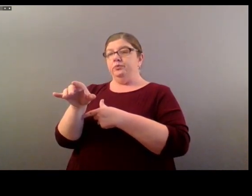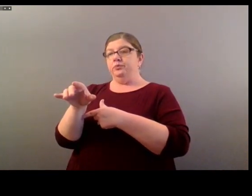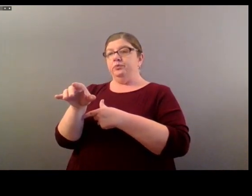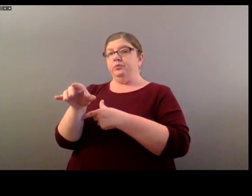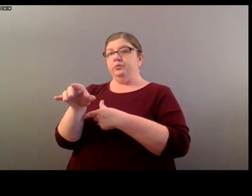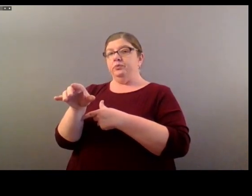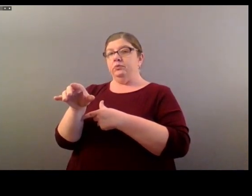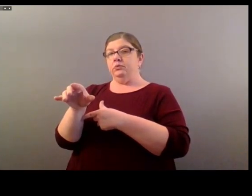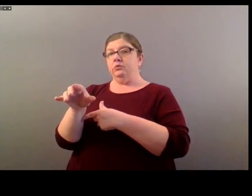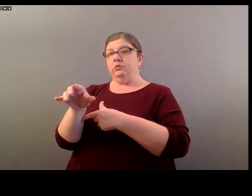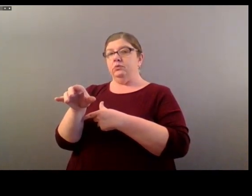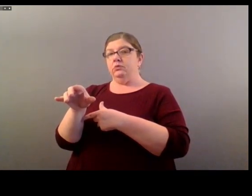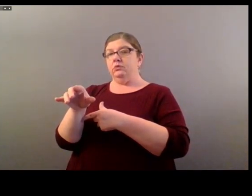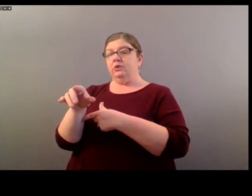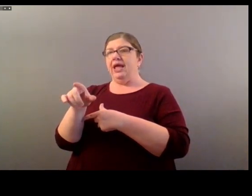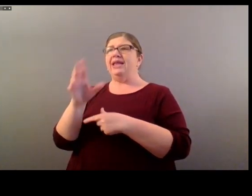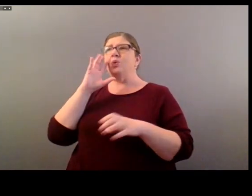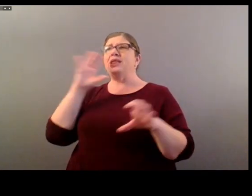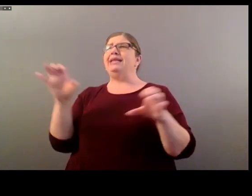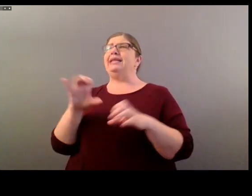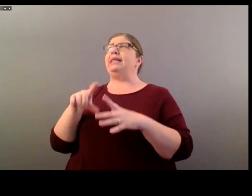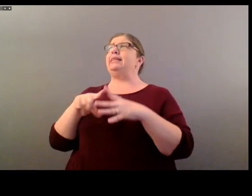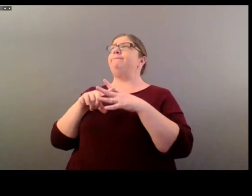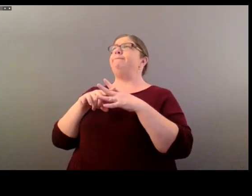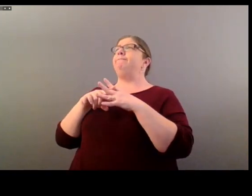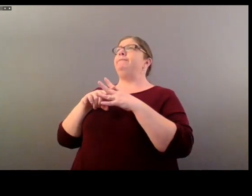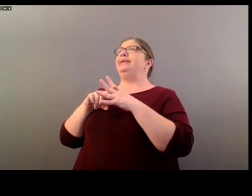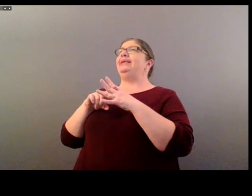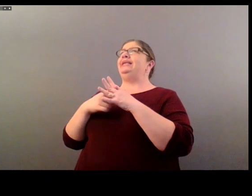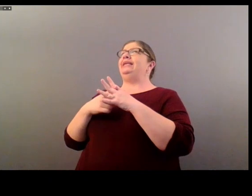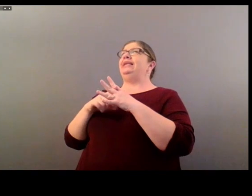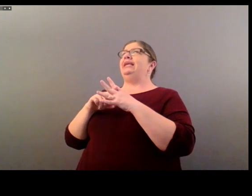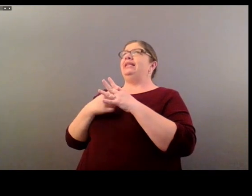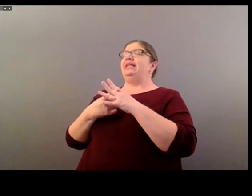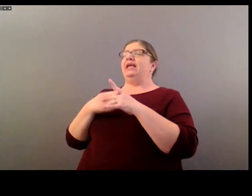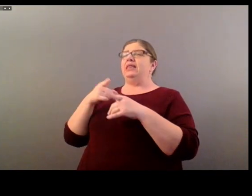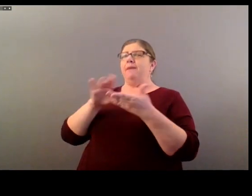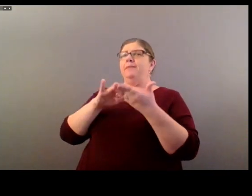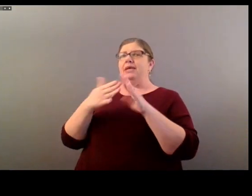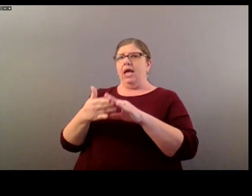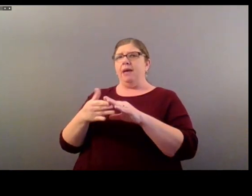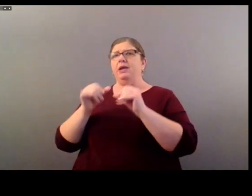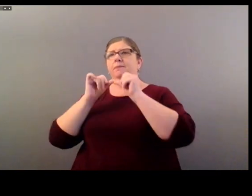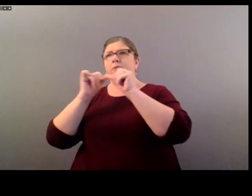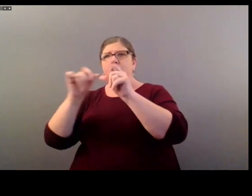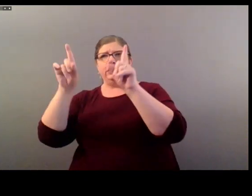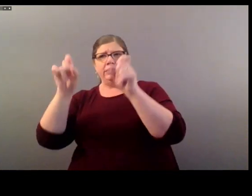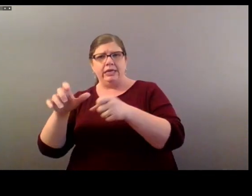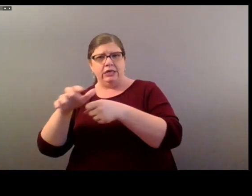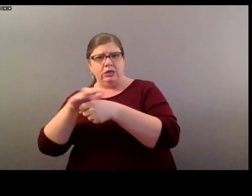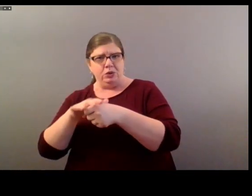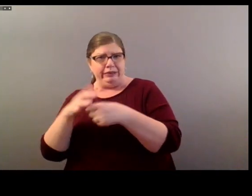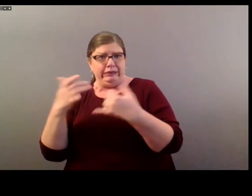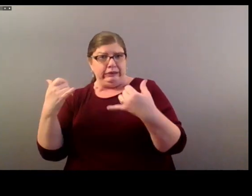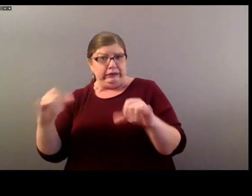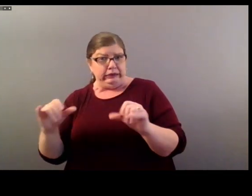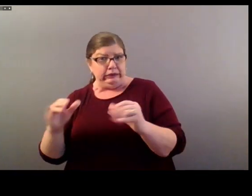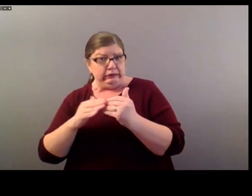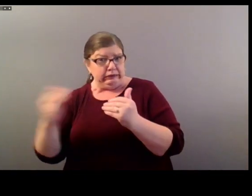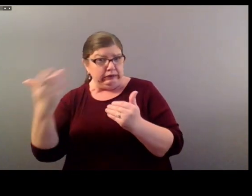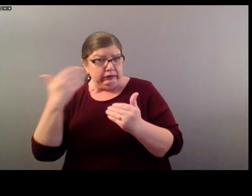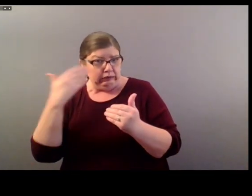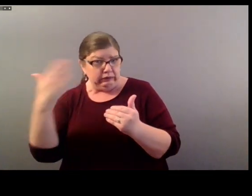I know they definitely did this towards the beginning of Ivy Theater becoming a permanent testing location. I'm not sure it's still continuing, but